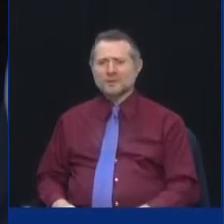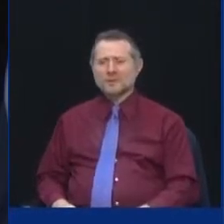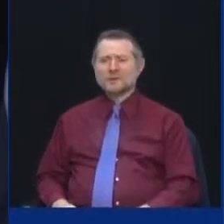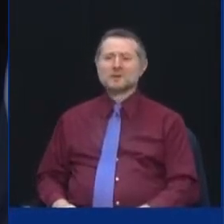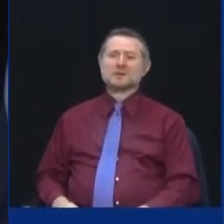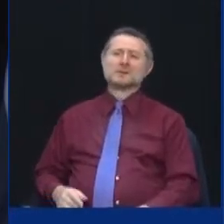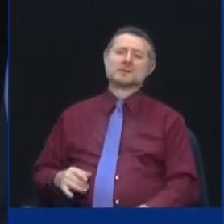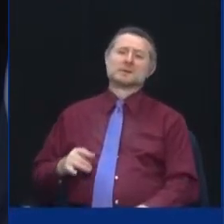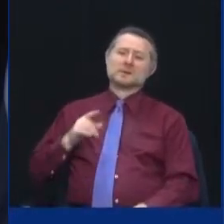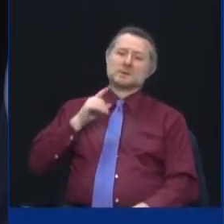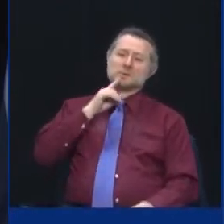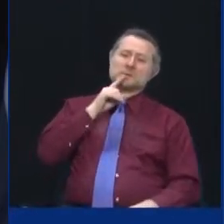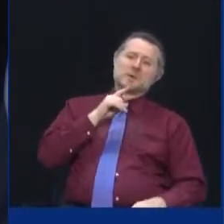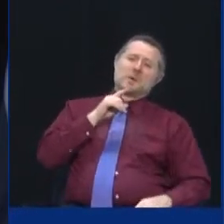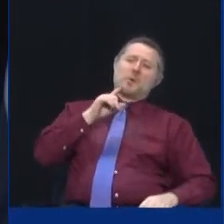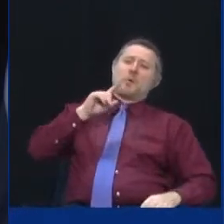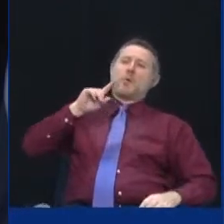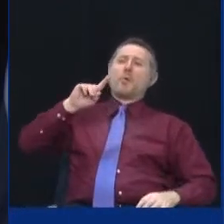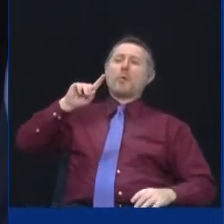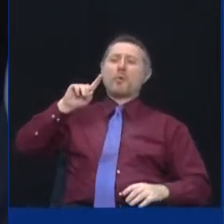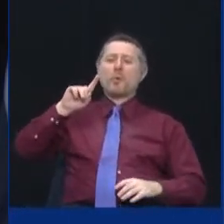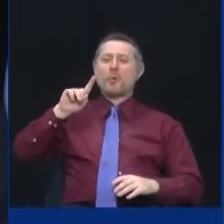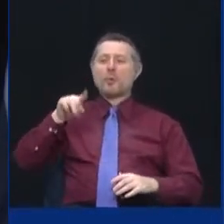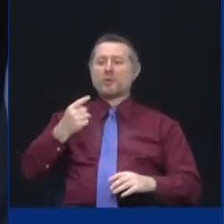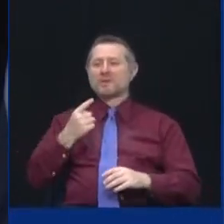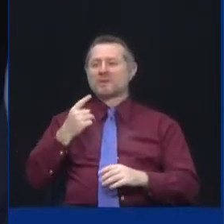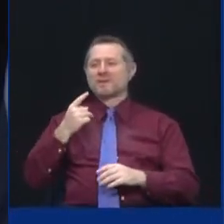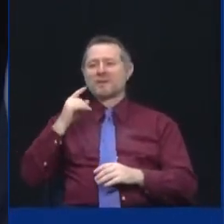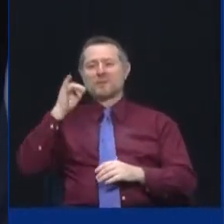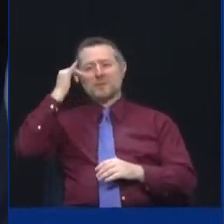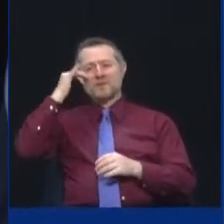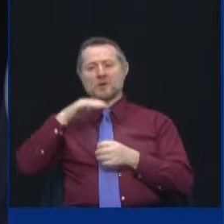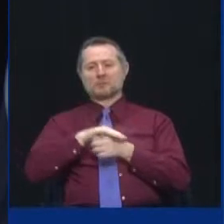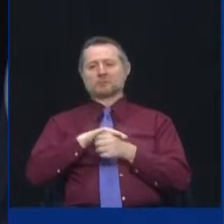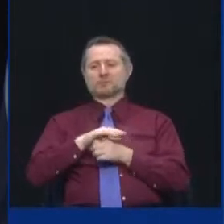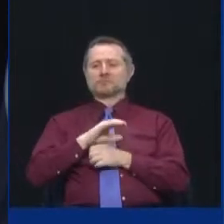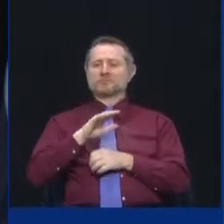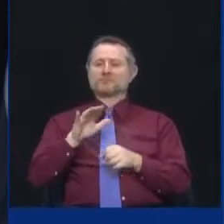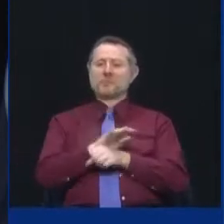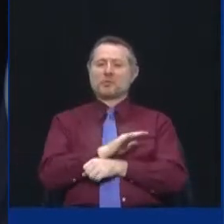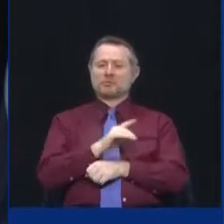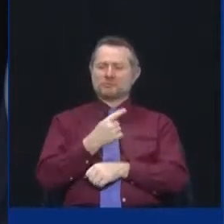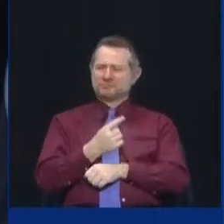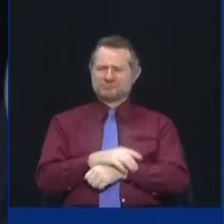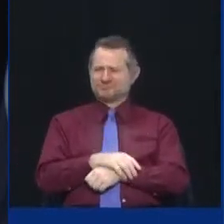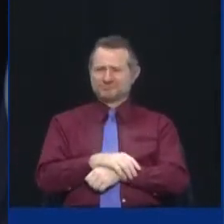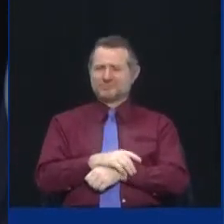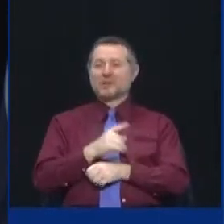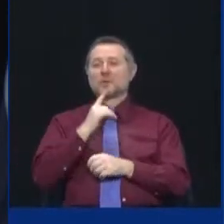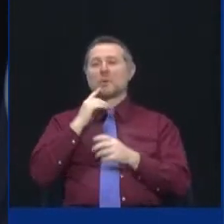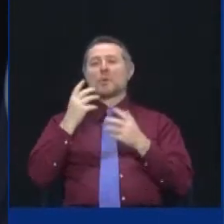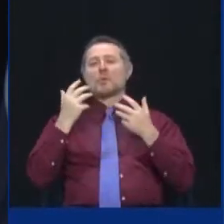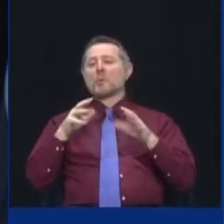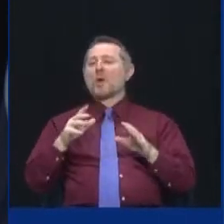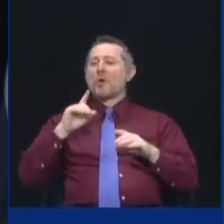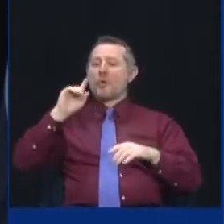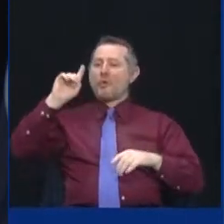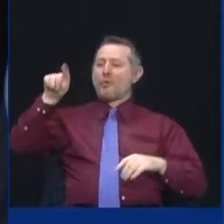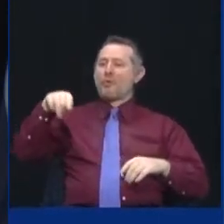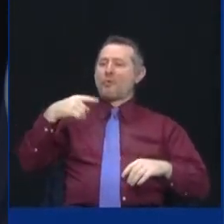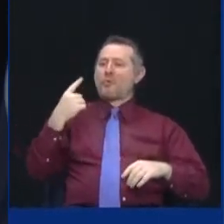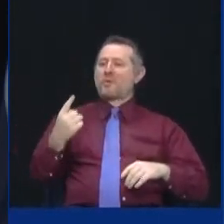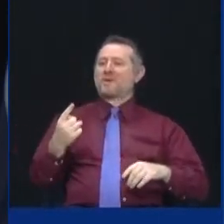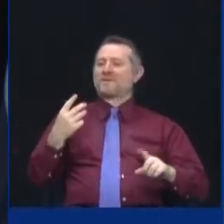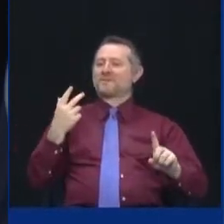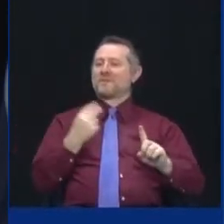Well, we only have 50% of the people vaccinated right now. And you don't really want to say only vaccinated people can go to the